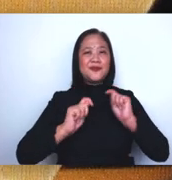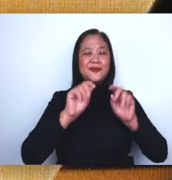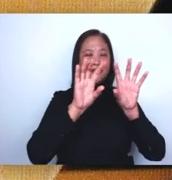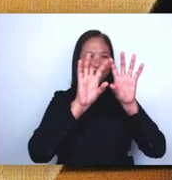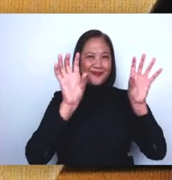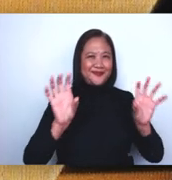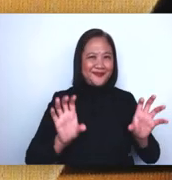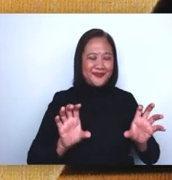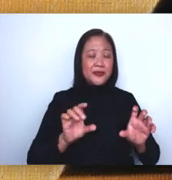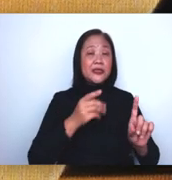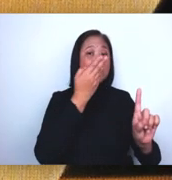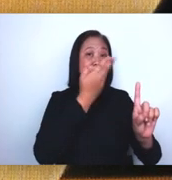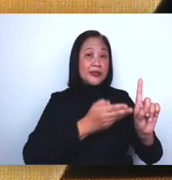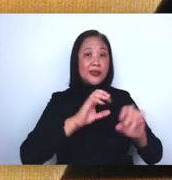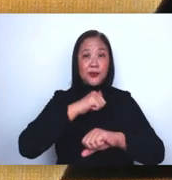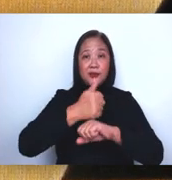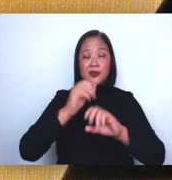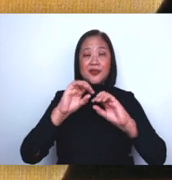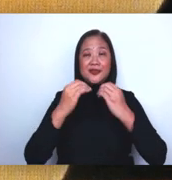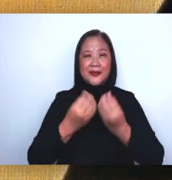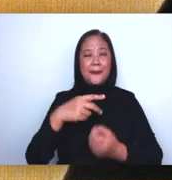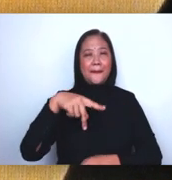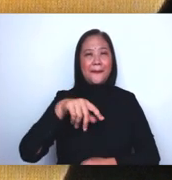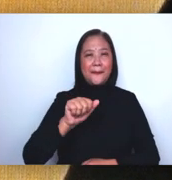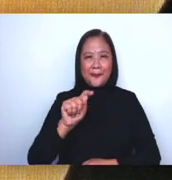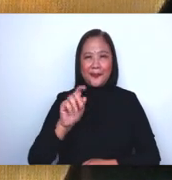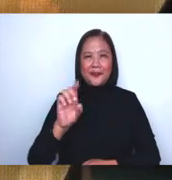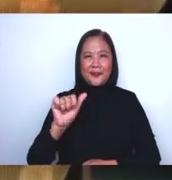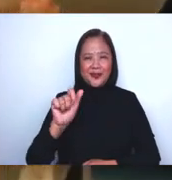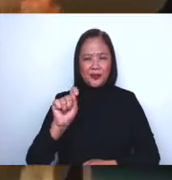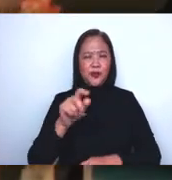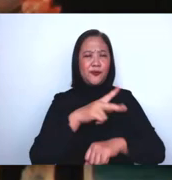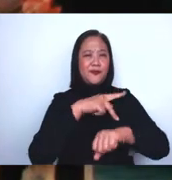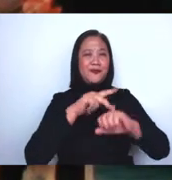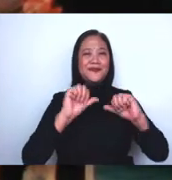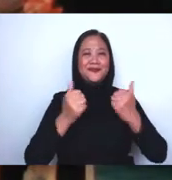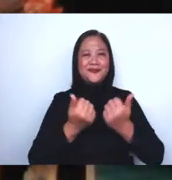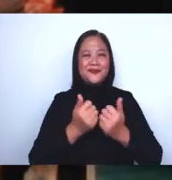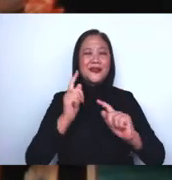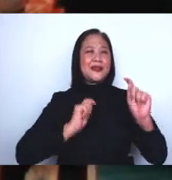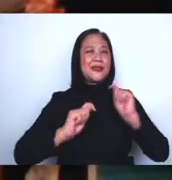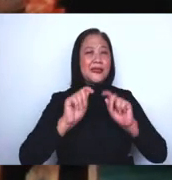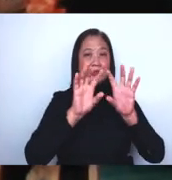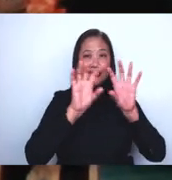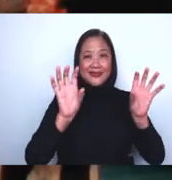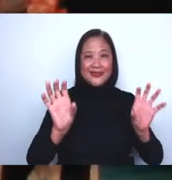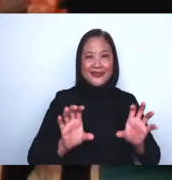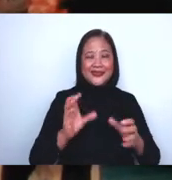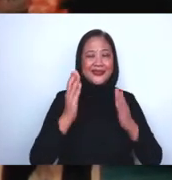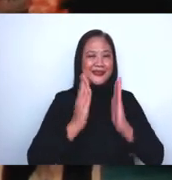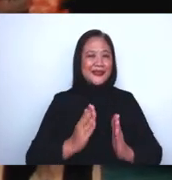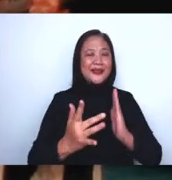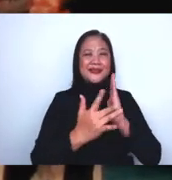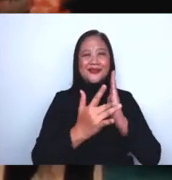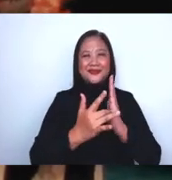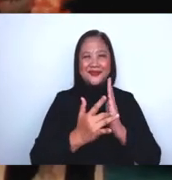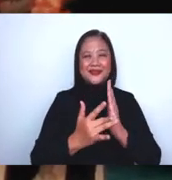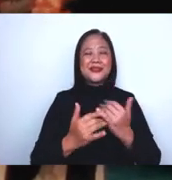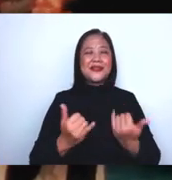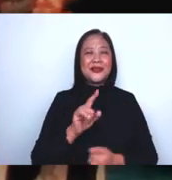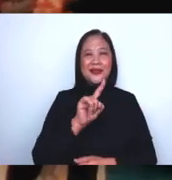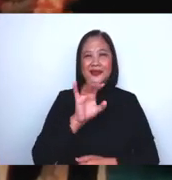design, he organized PATDAT, or Philippine Association of Theater Designers and Technicians,